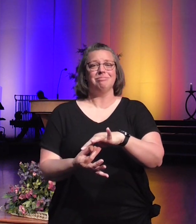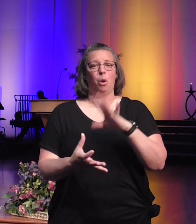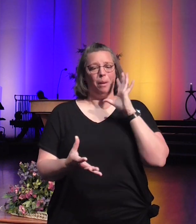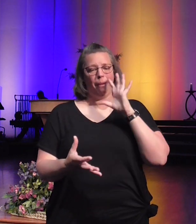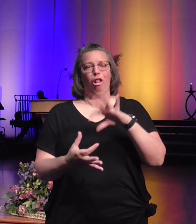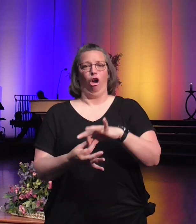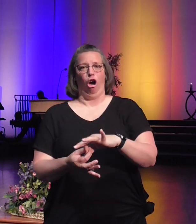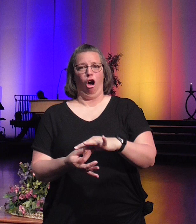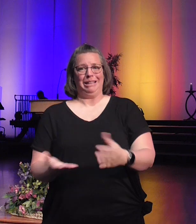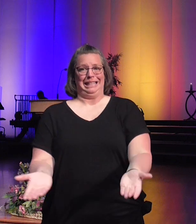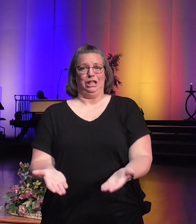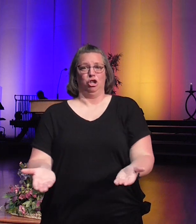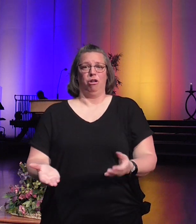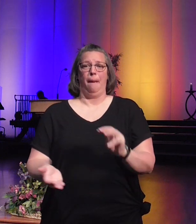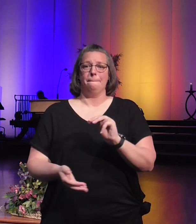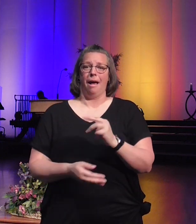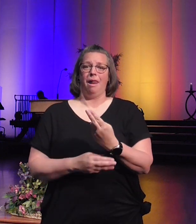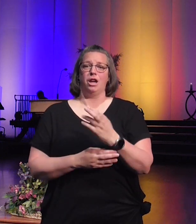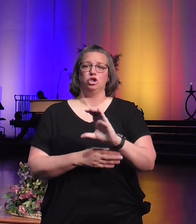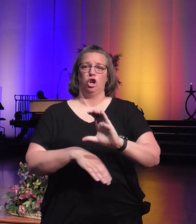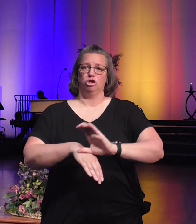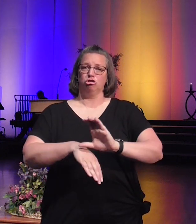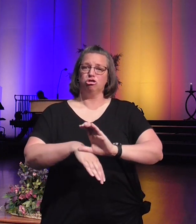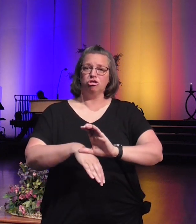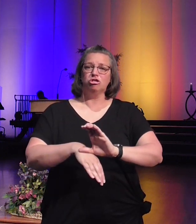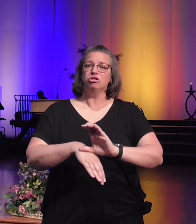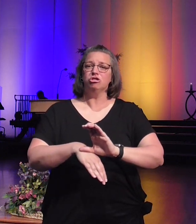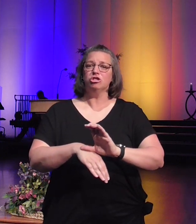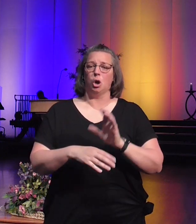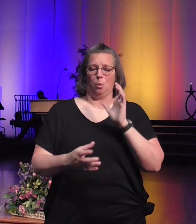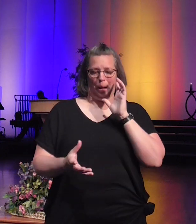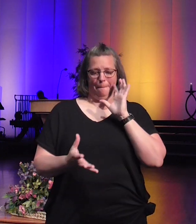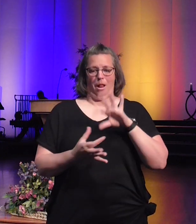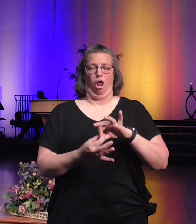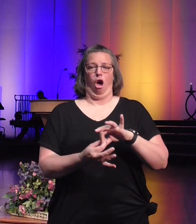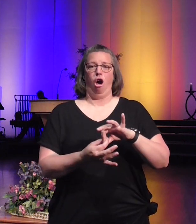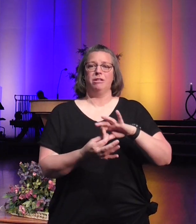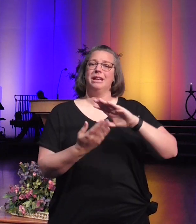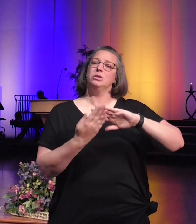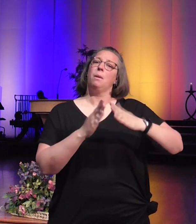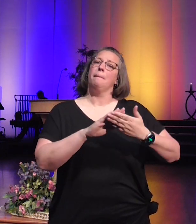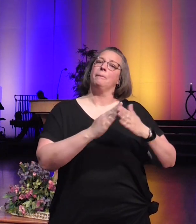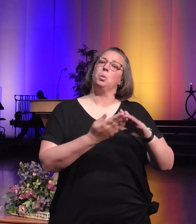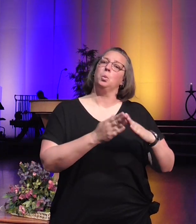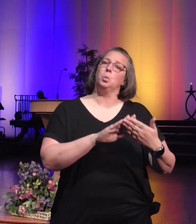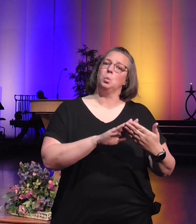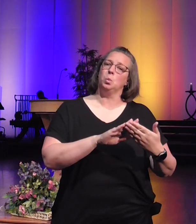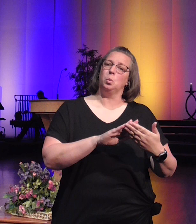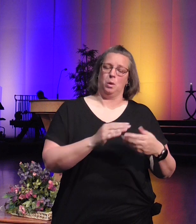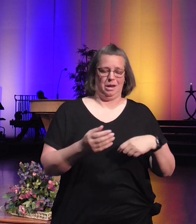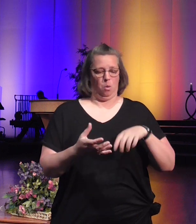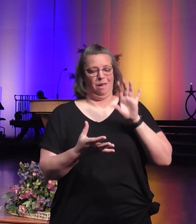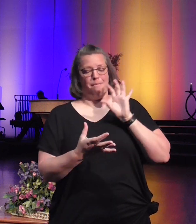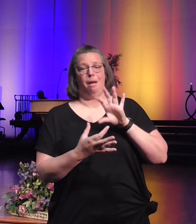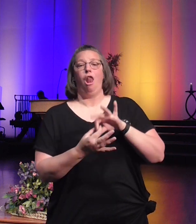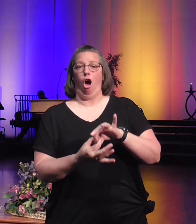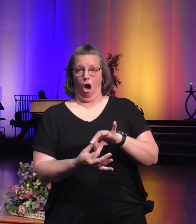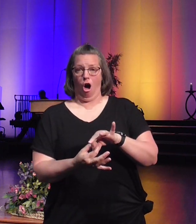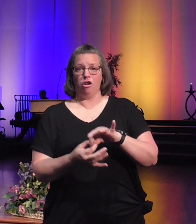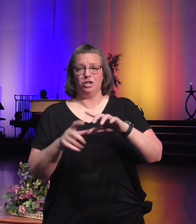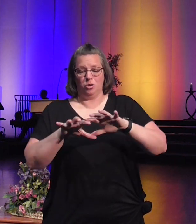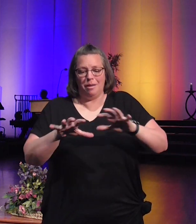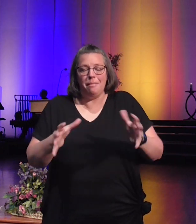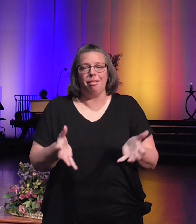belong here at Mile High Church. We belong together in community. We belong to